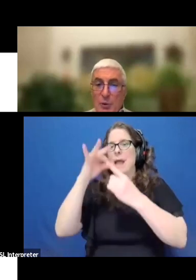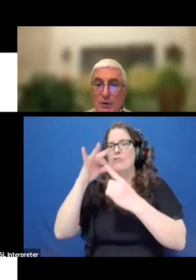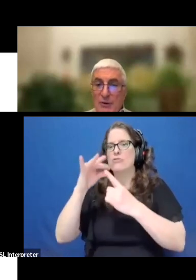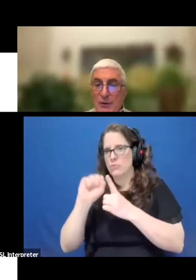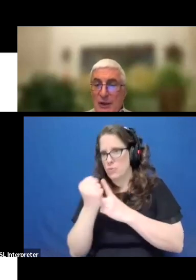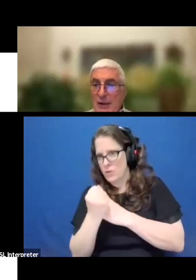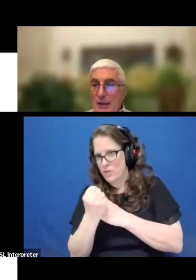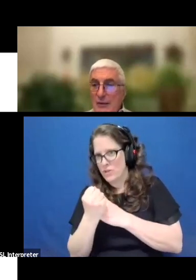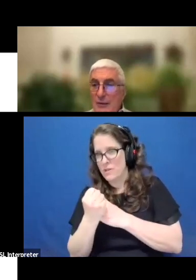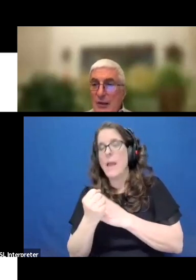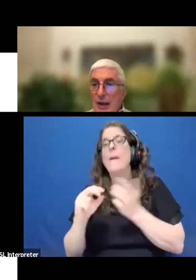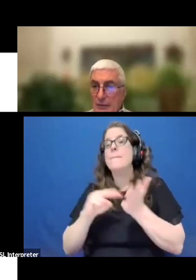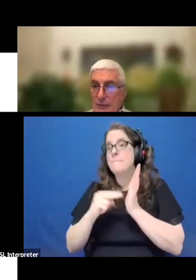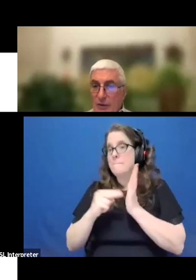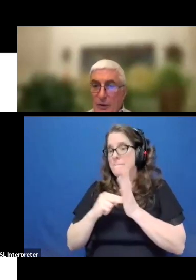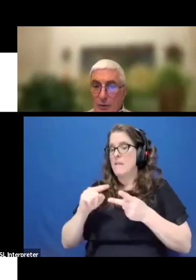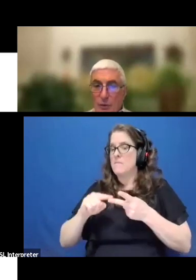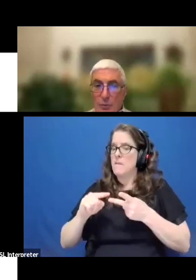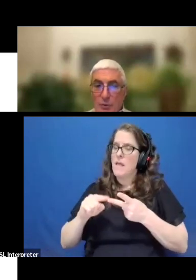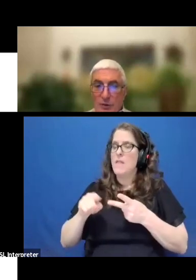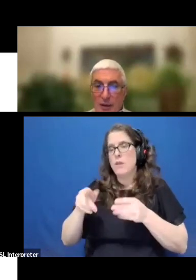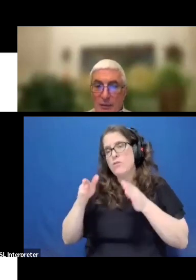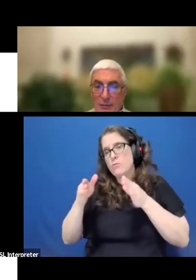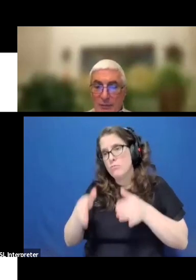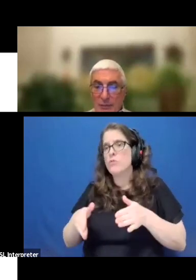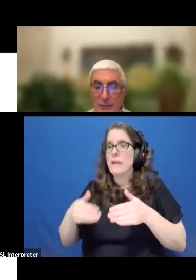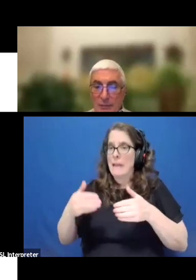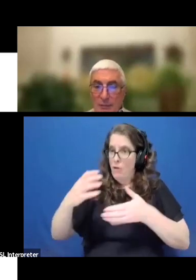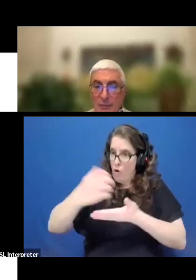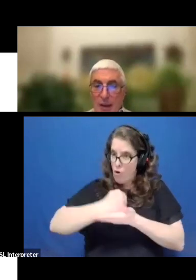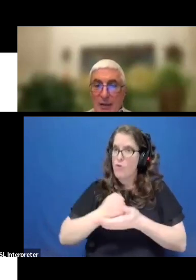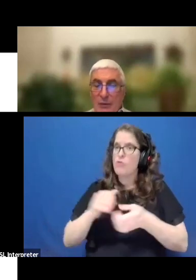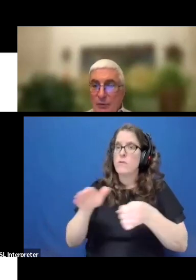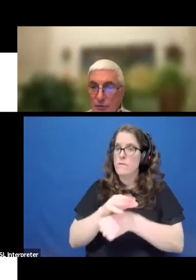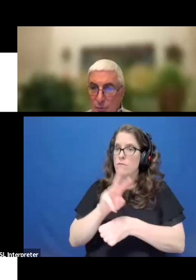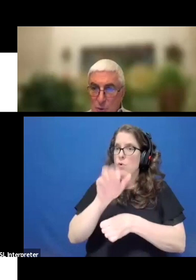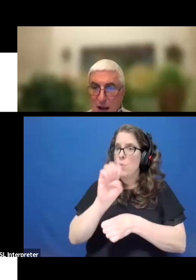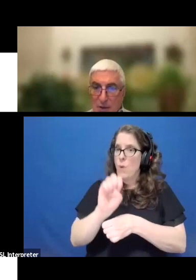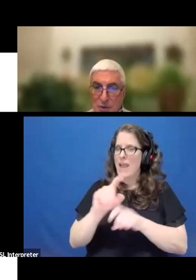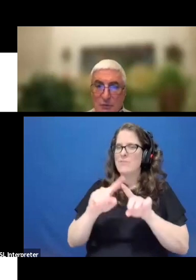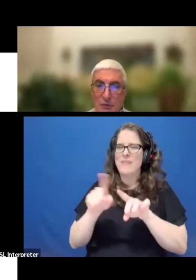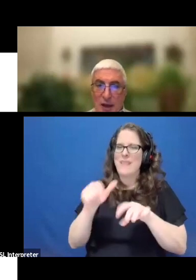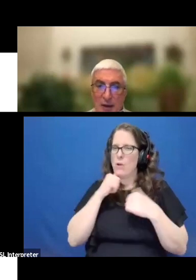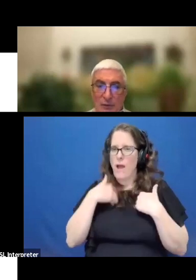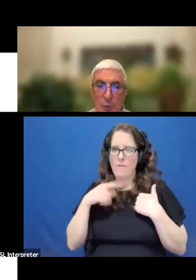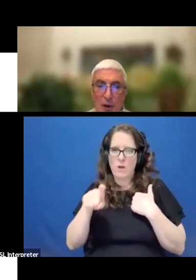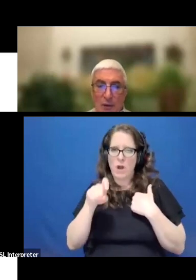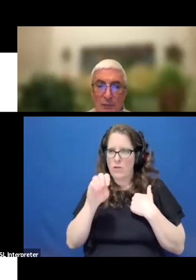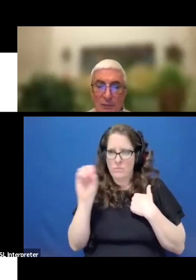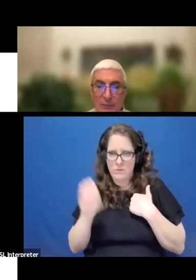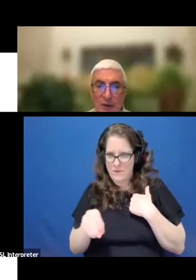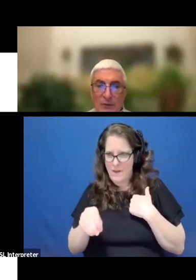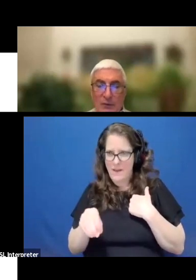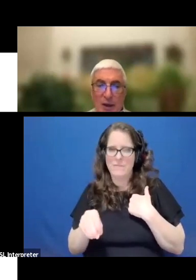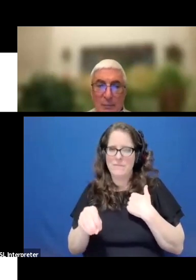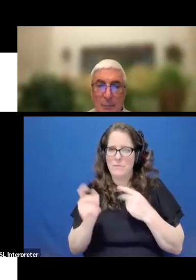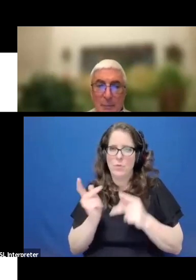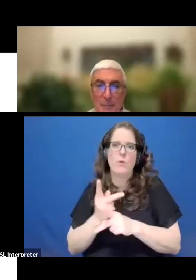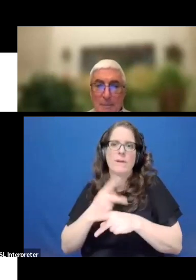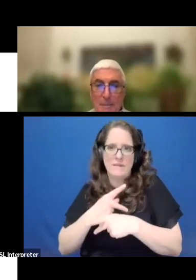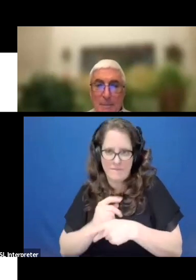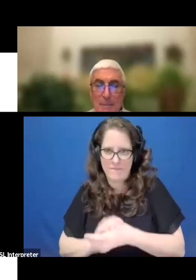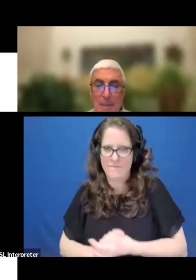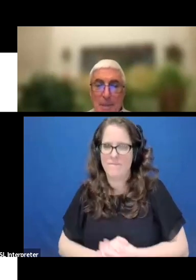their productivity is less than 100%. And there's a subtraction for that as well. Next slide.